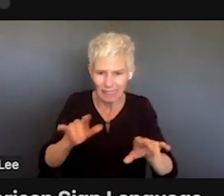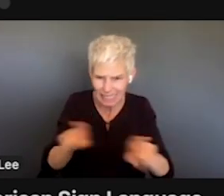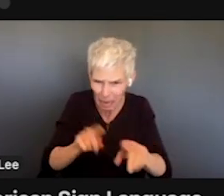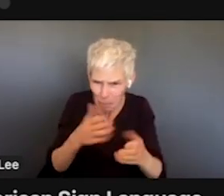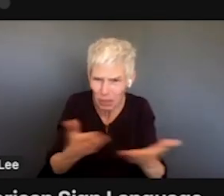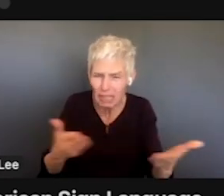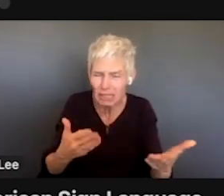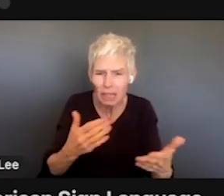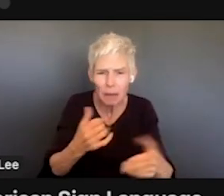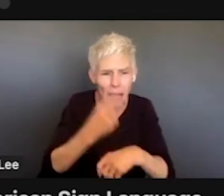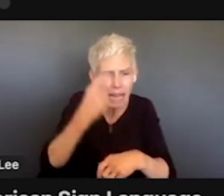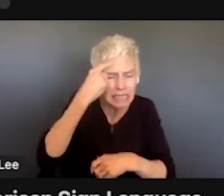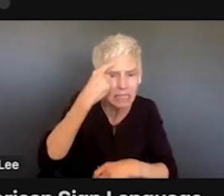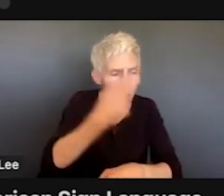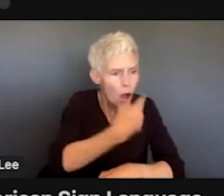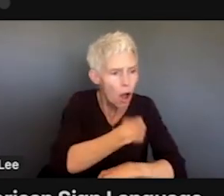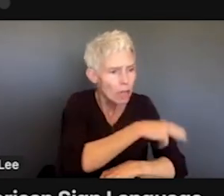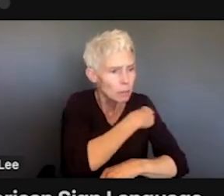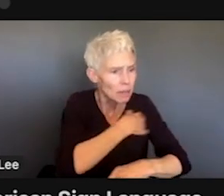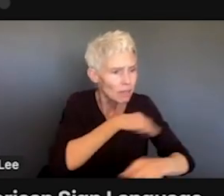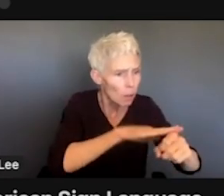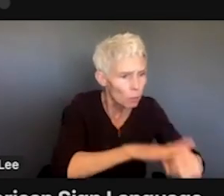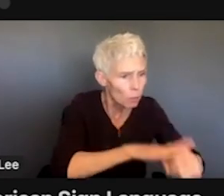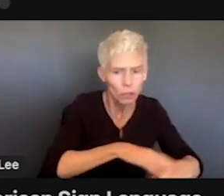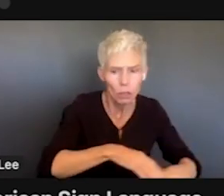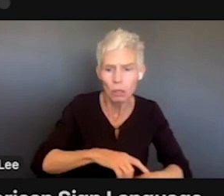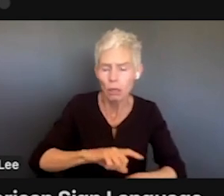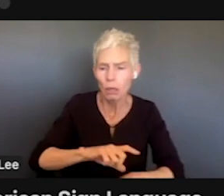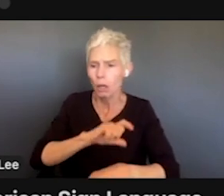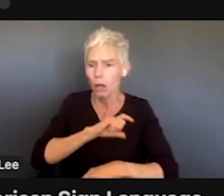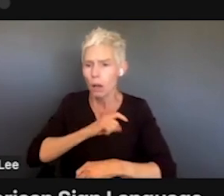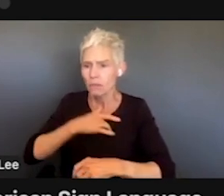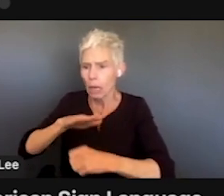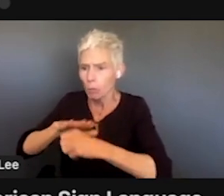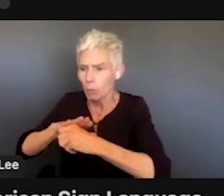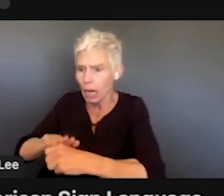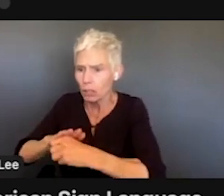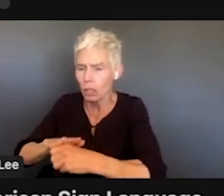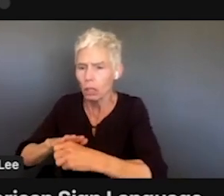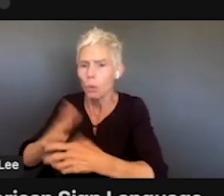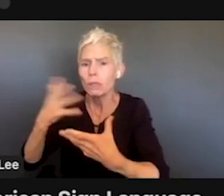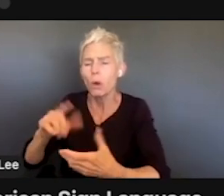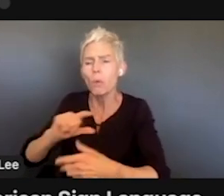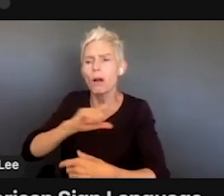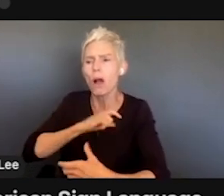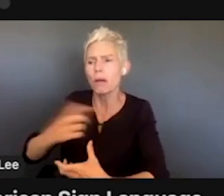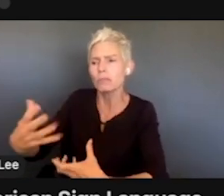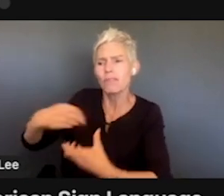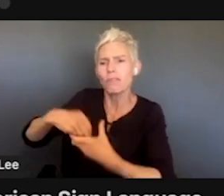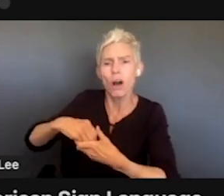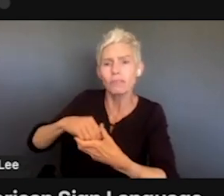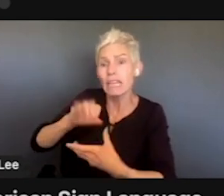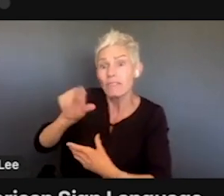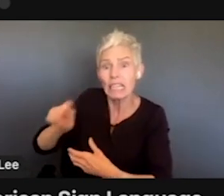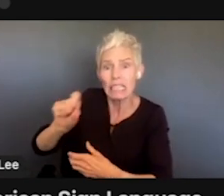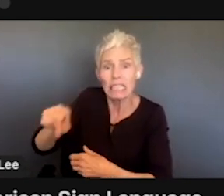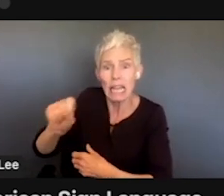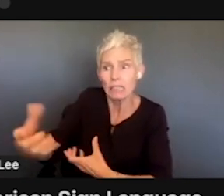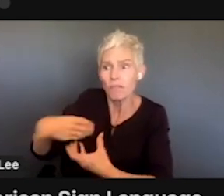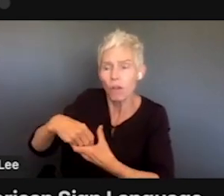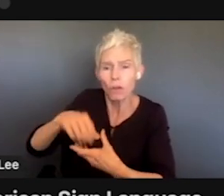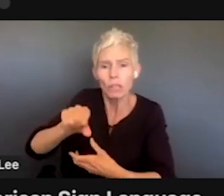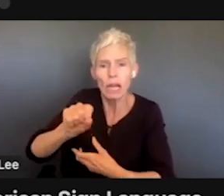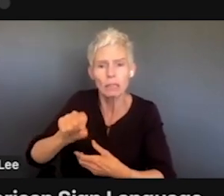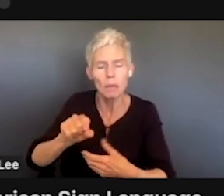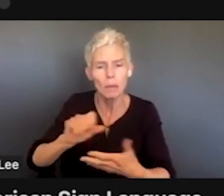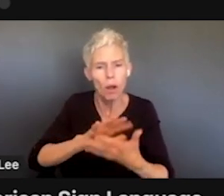the pressure on our law enforcement, we don't want to engage with law enforcement unless we need to. All those sort of things are sort of natural. We'll